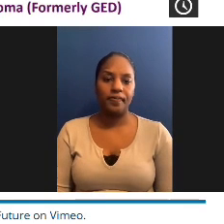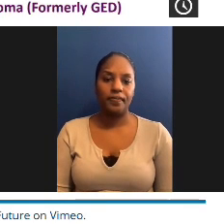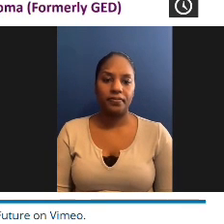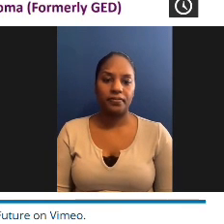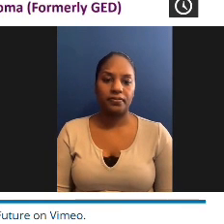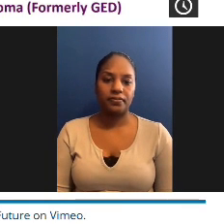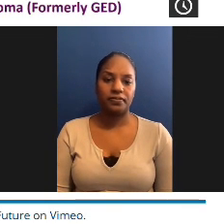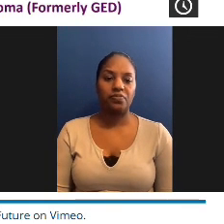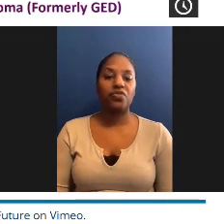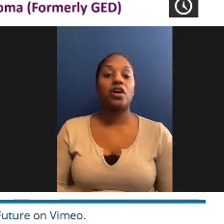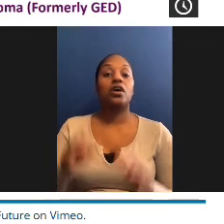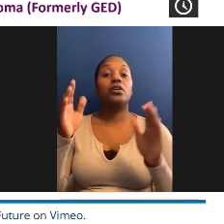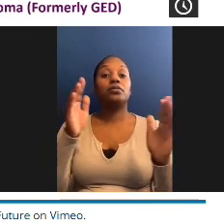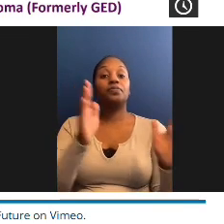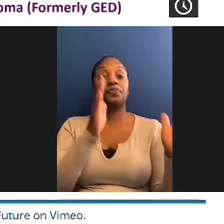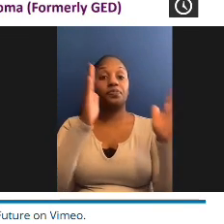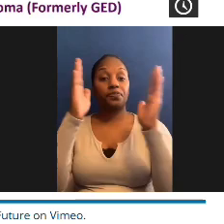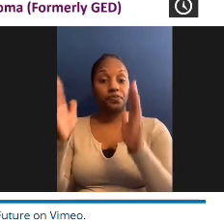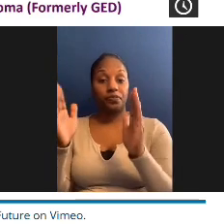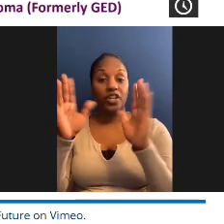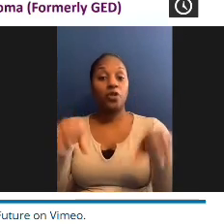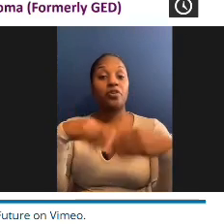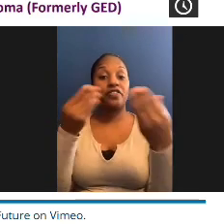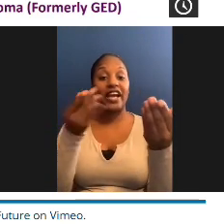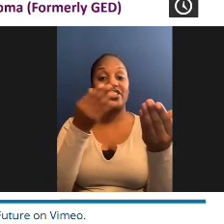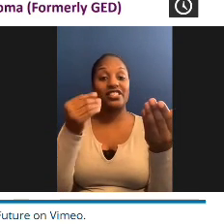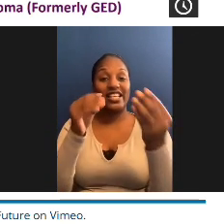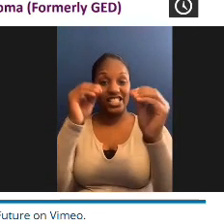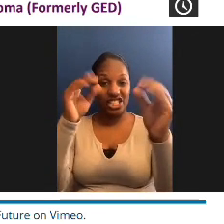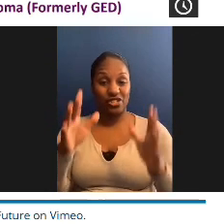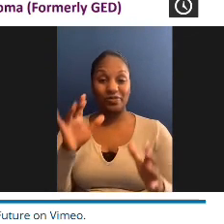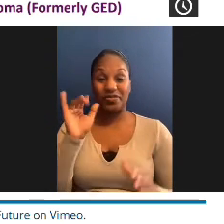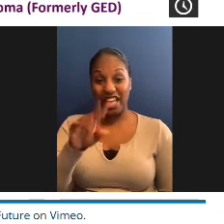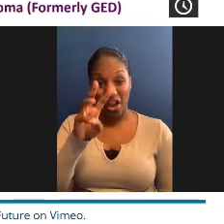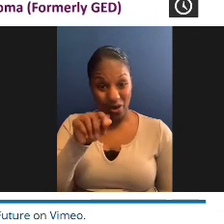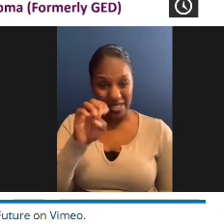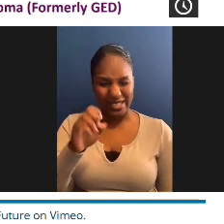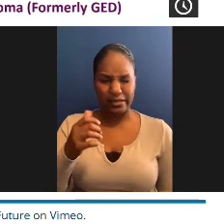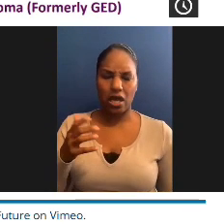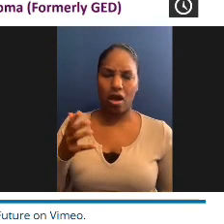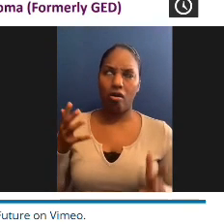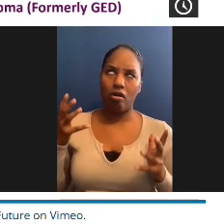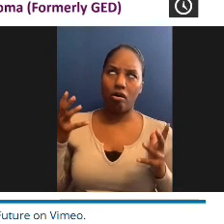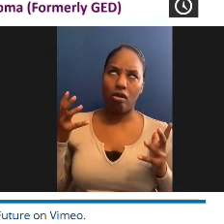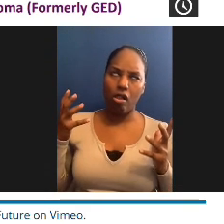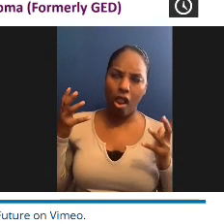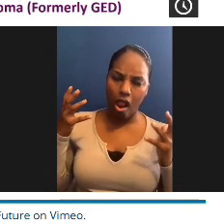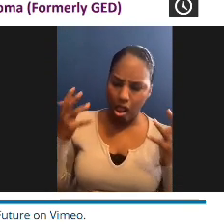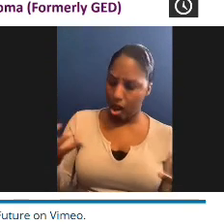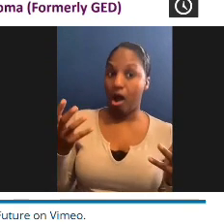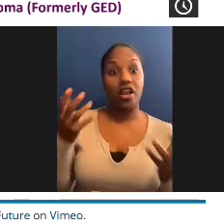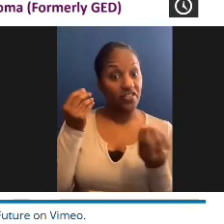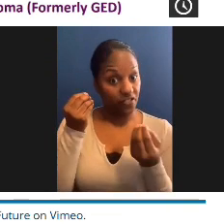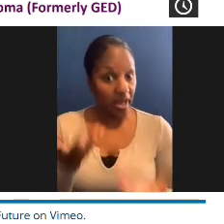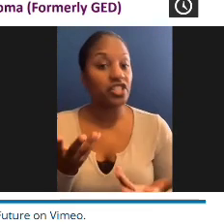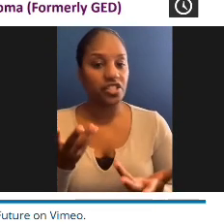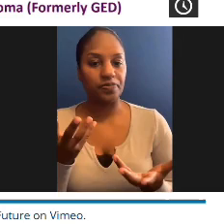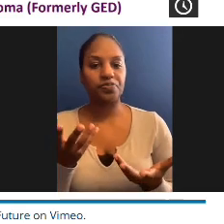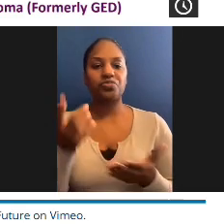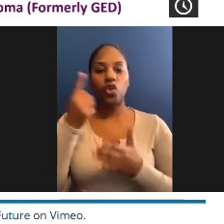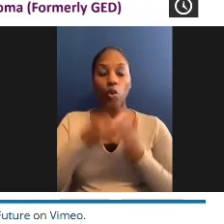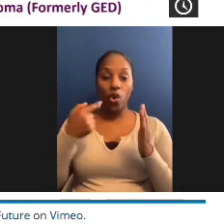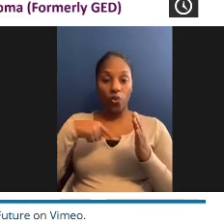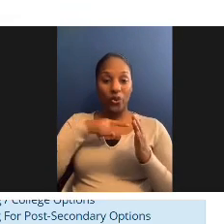Providers and teachers. This website has a huge amount of information. What we